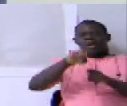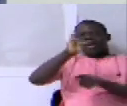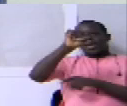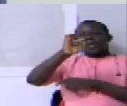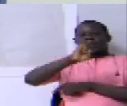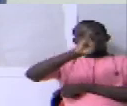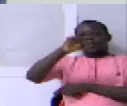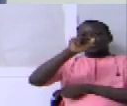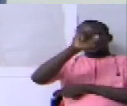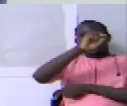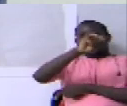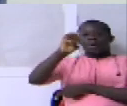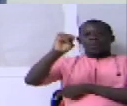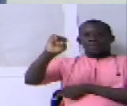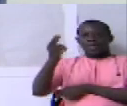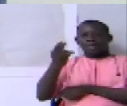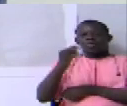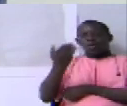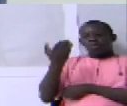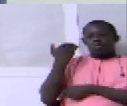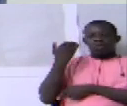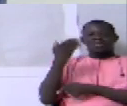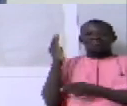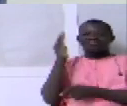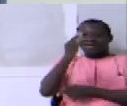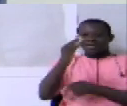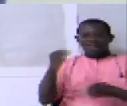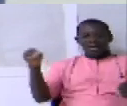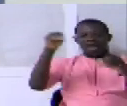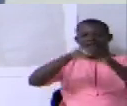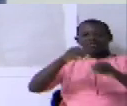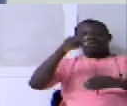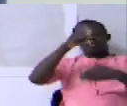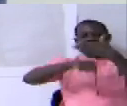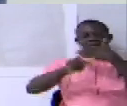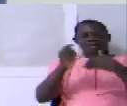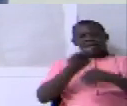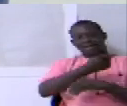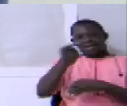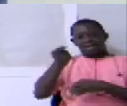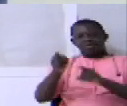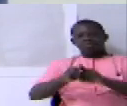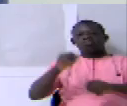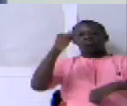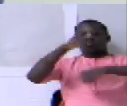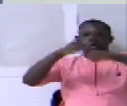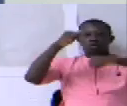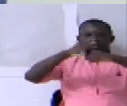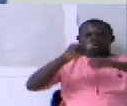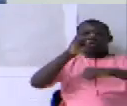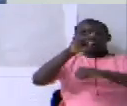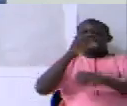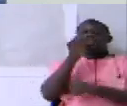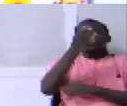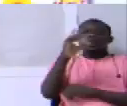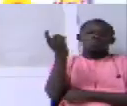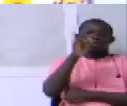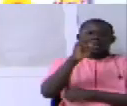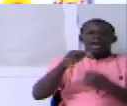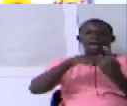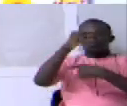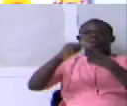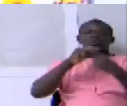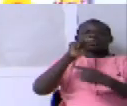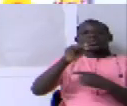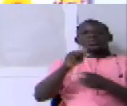Ijame was directly involved in those tortures. What do you say to that? Aduna sede yaro lumeno soto jang. Nina foto ko